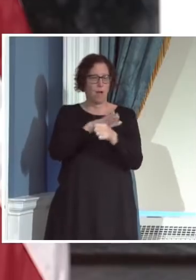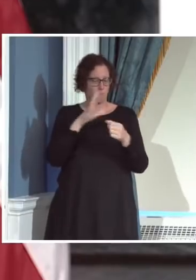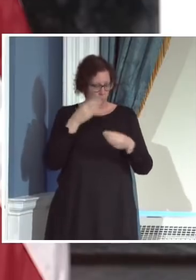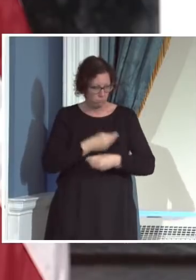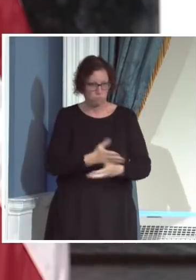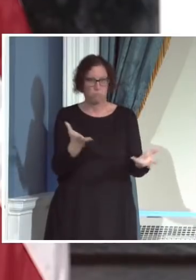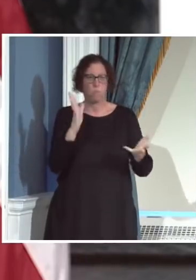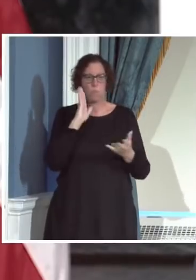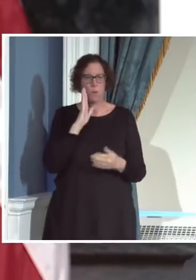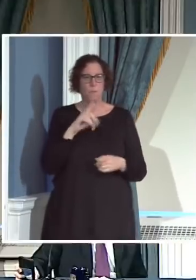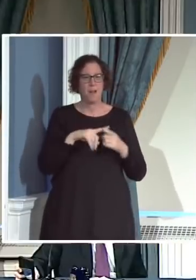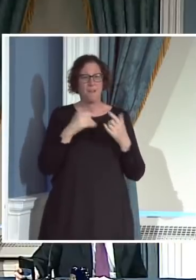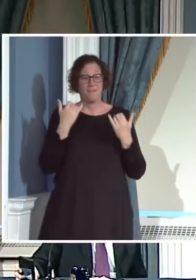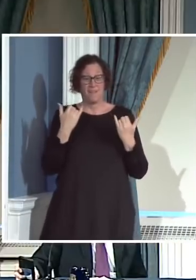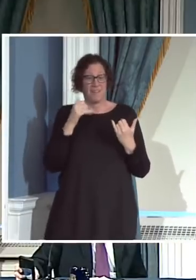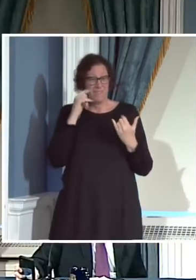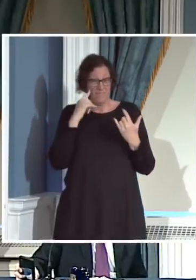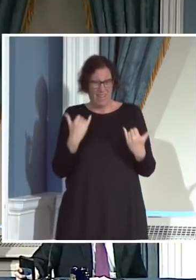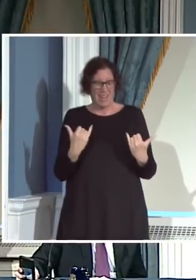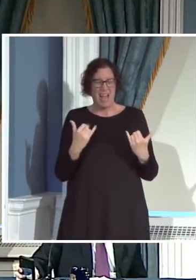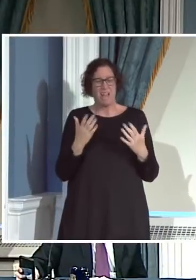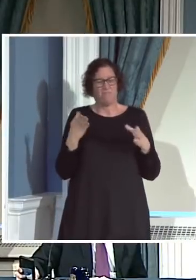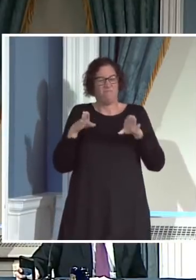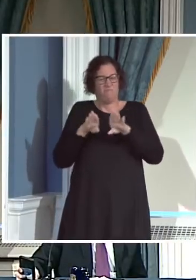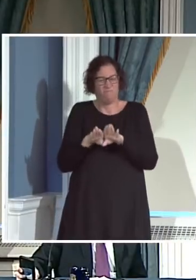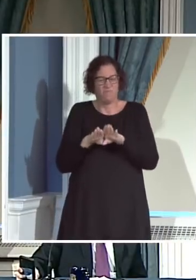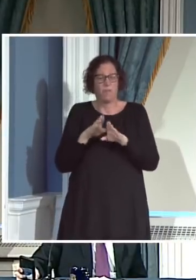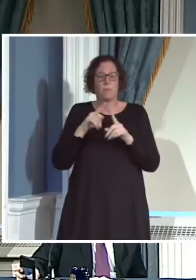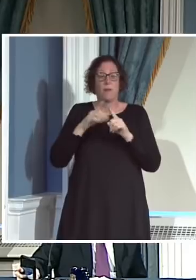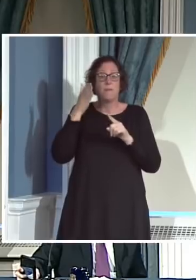future. Rima from Chalkbeat is up next. Rima.